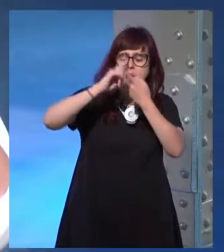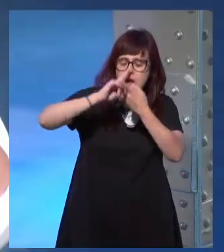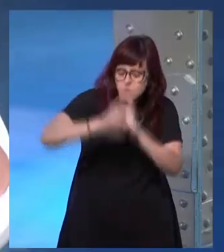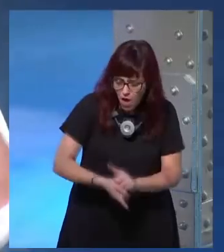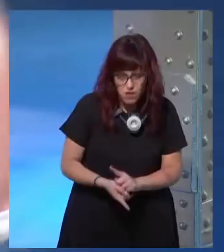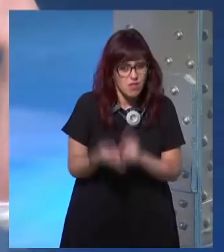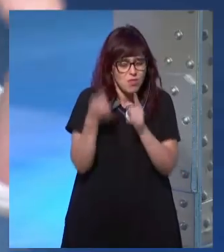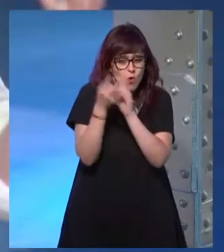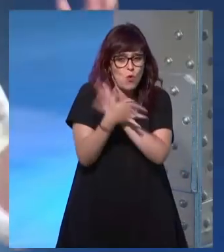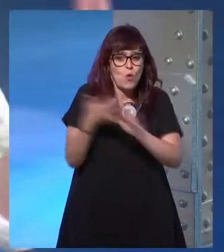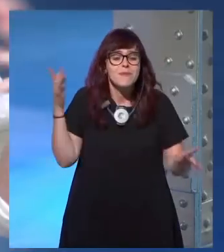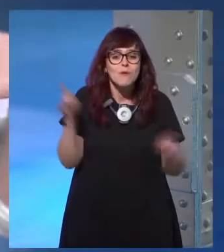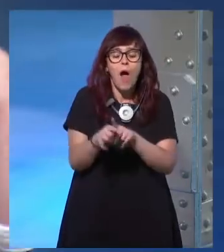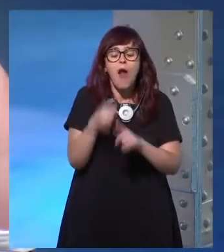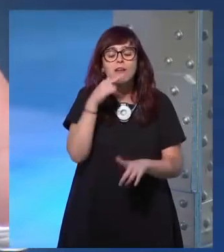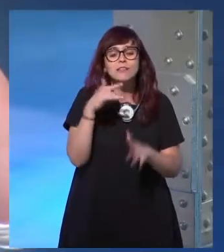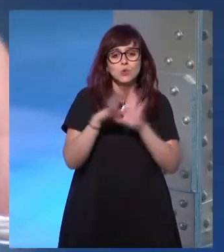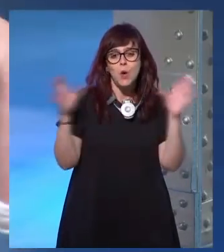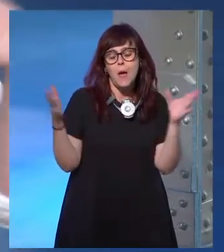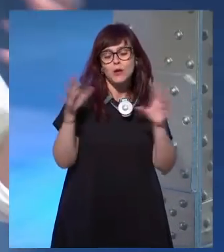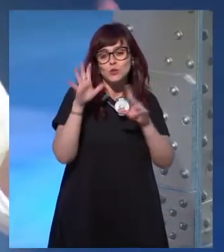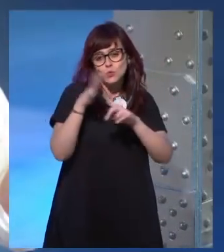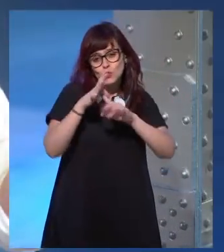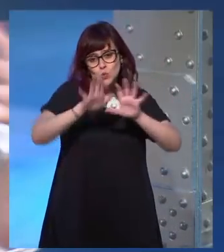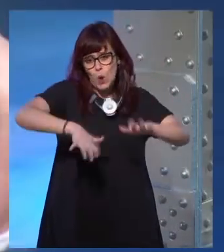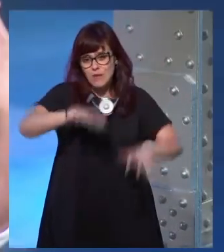thing. We were so excited, you know, to